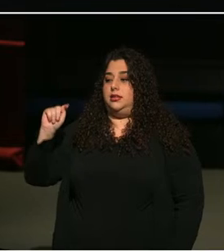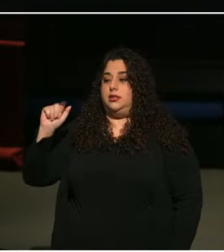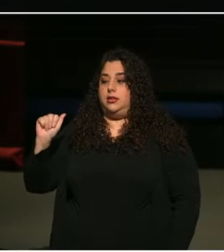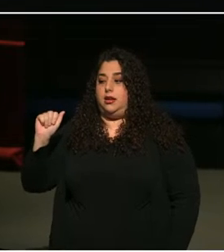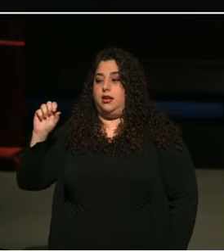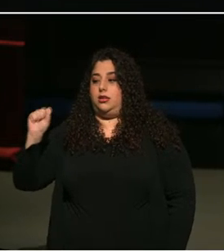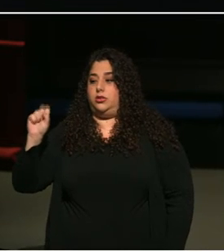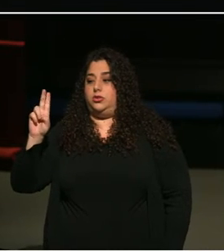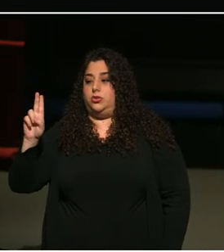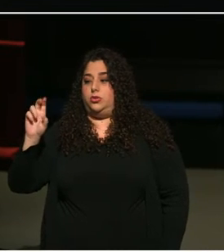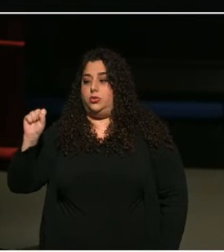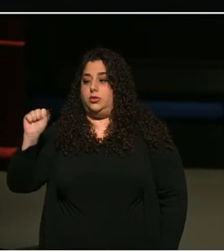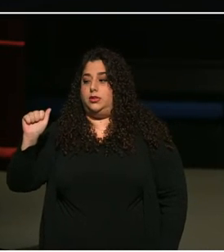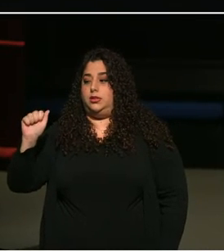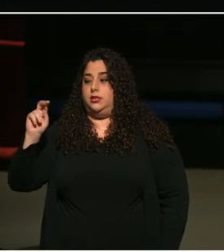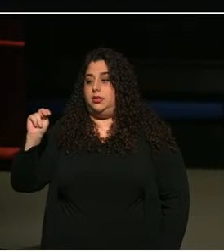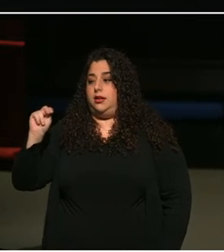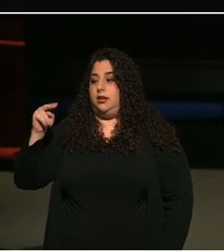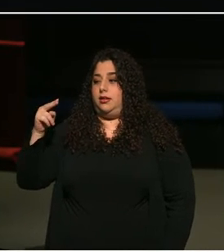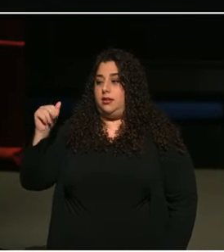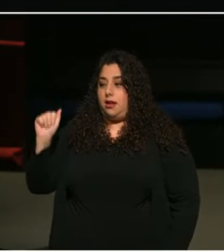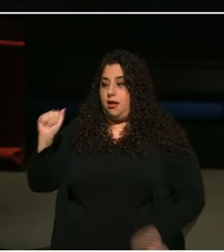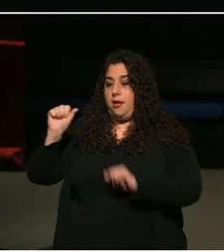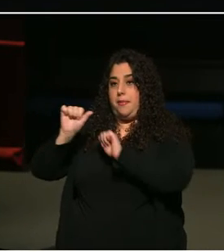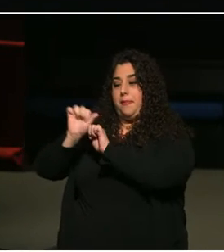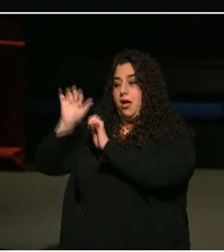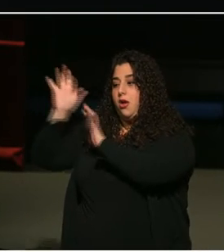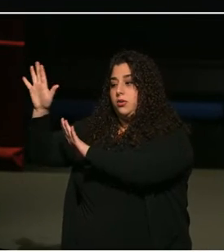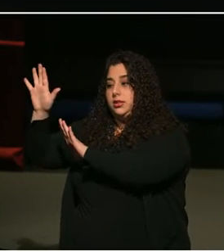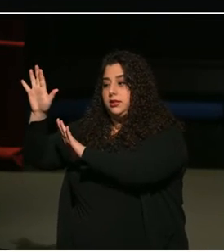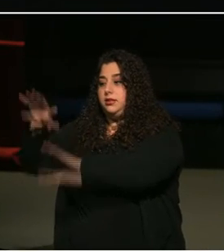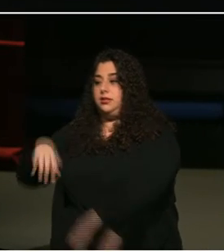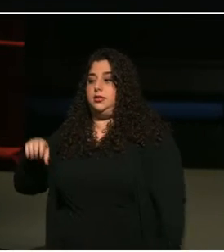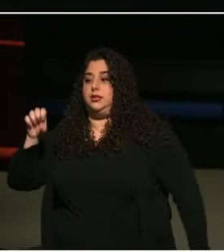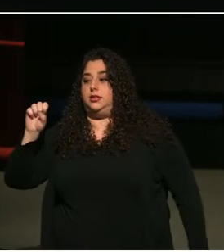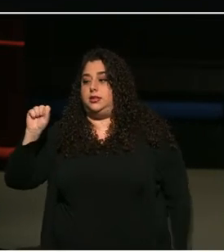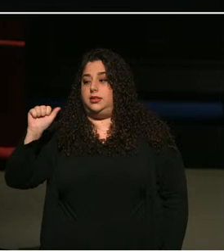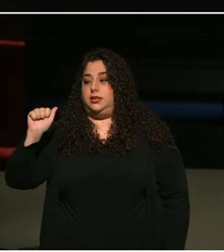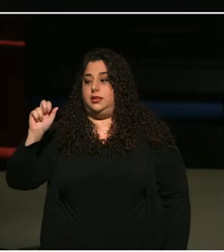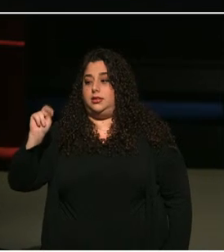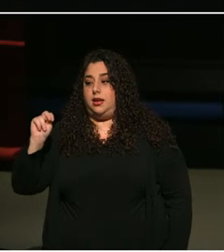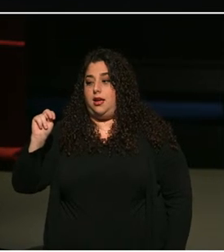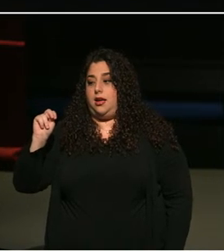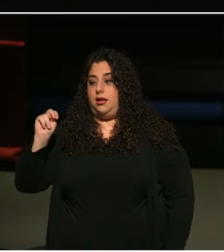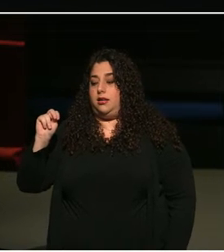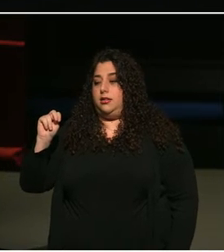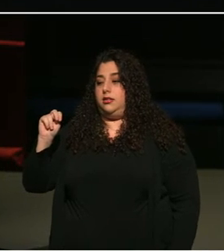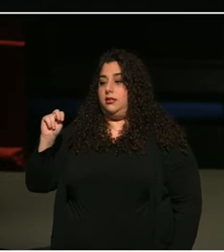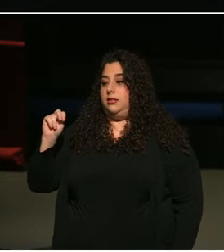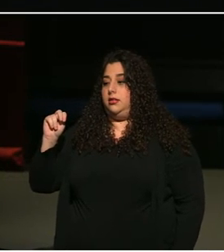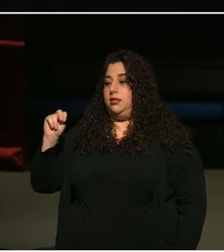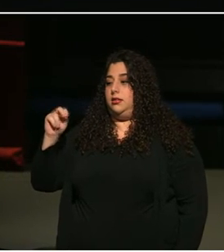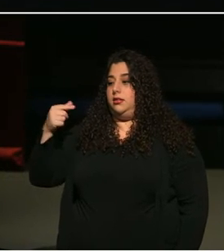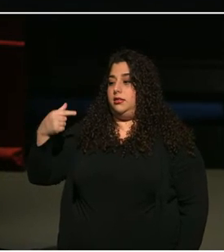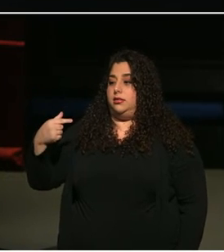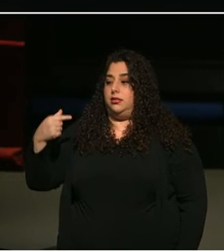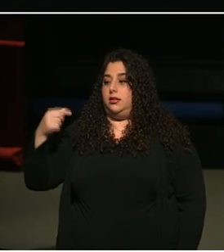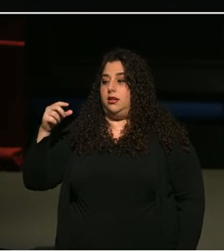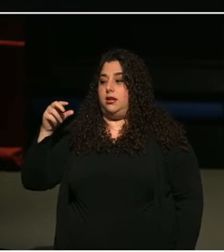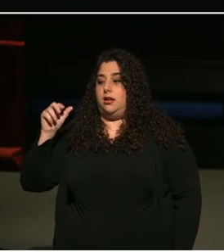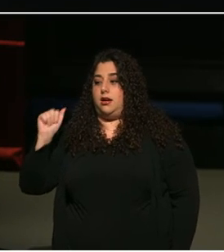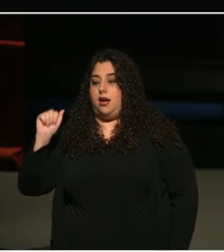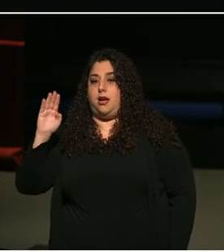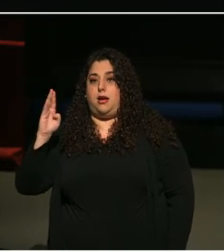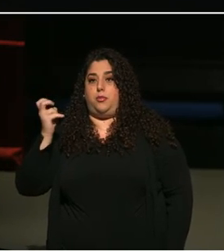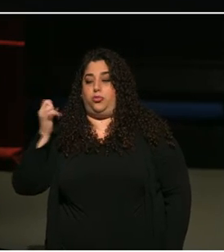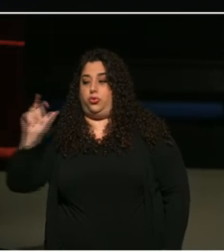entire San Fernando Valley was home to many of our Tongva villages, such as Tohunga, Kawinga, and Pakoinga.